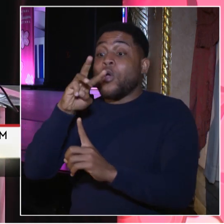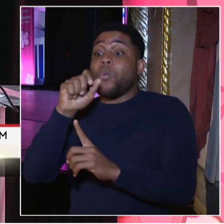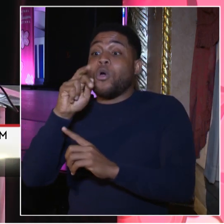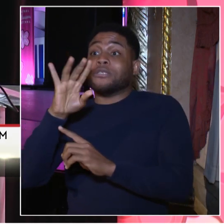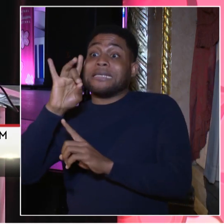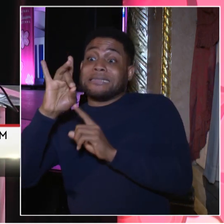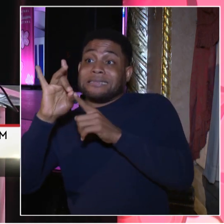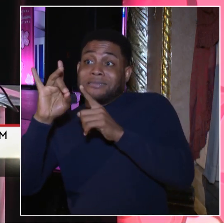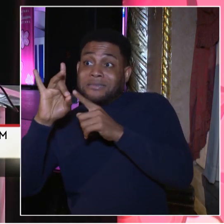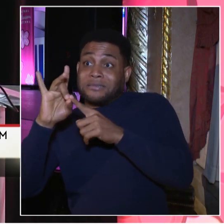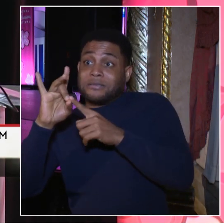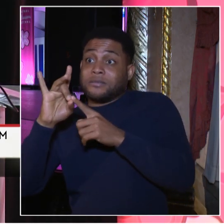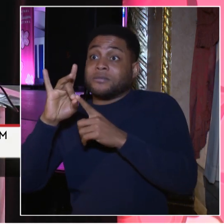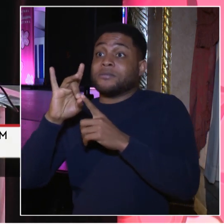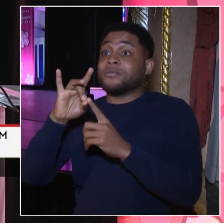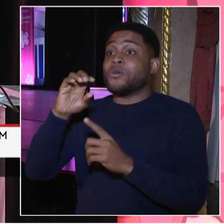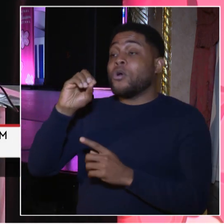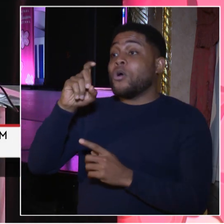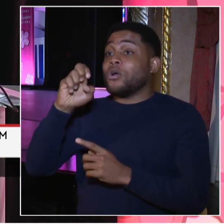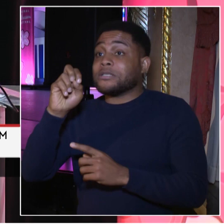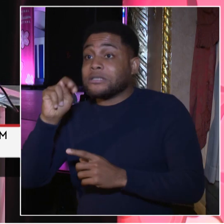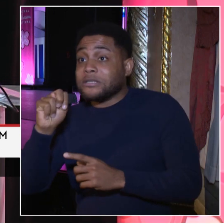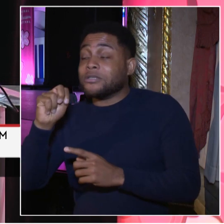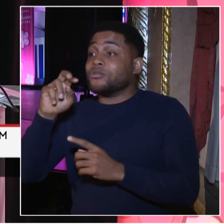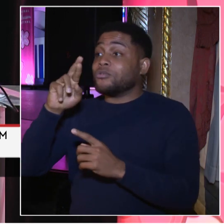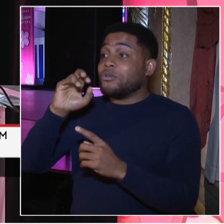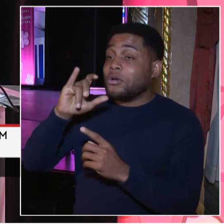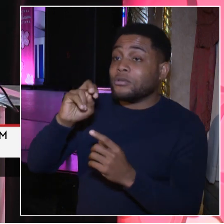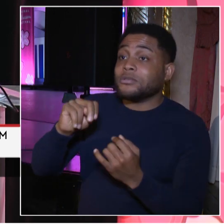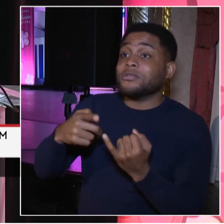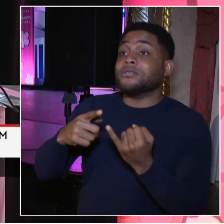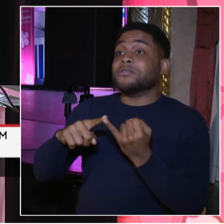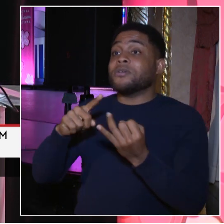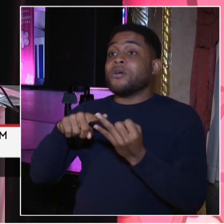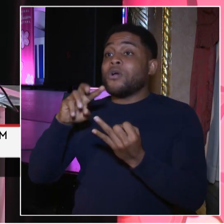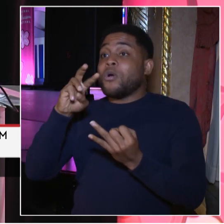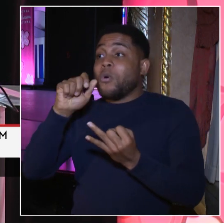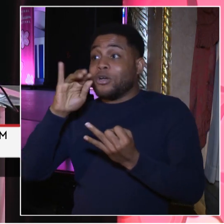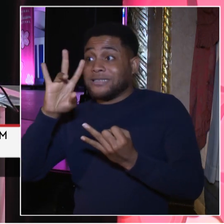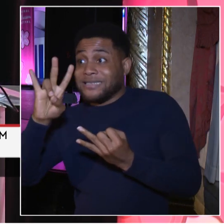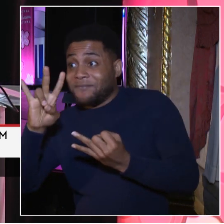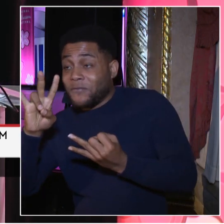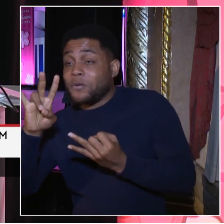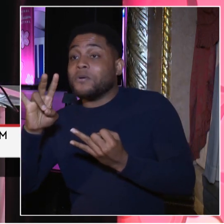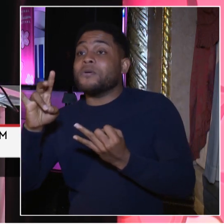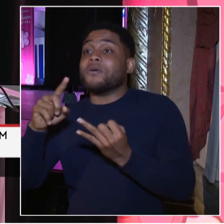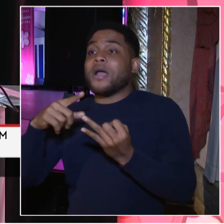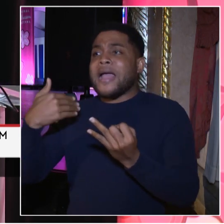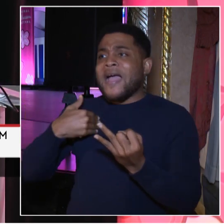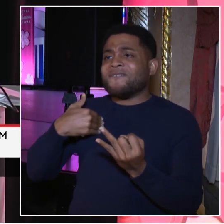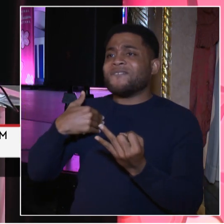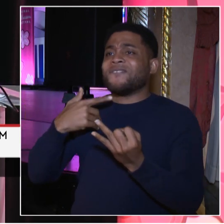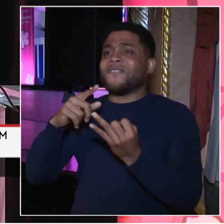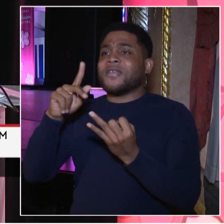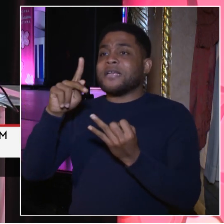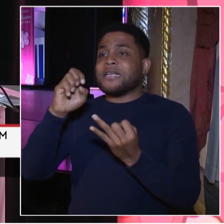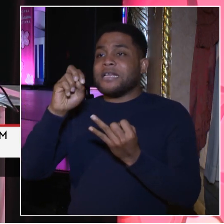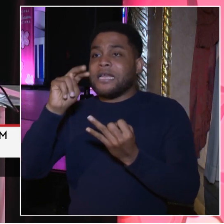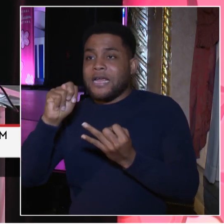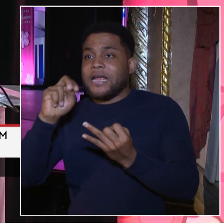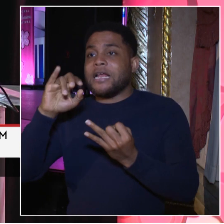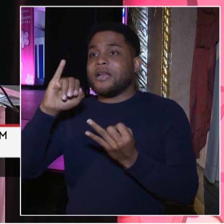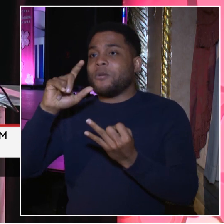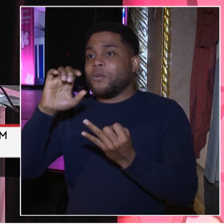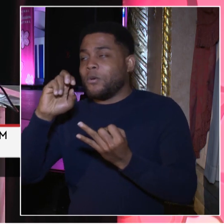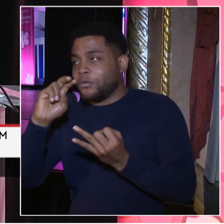Kenilworth Park in the Aquatic Gardens in Ward 7, the Arboretum in Ward 5, and at American University